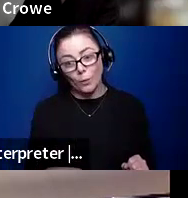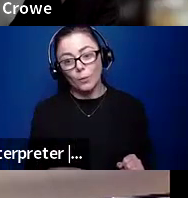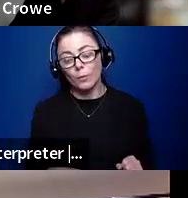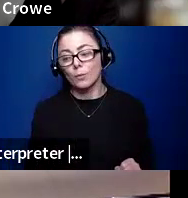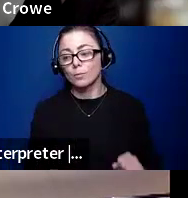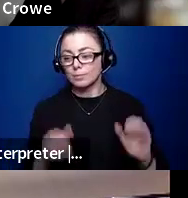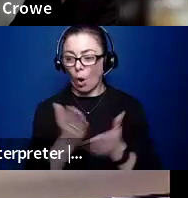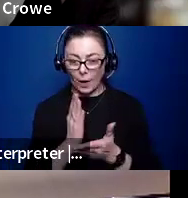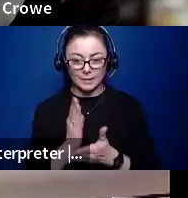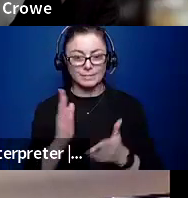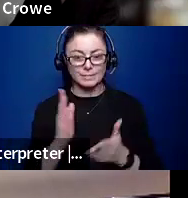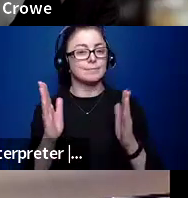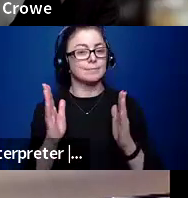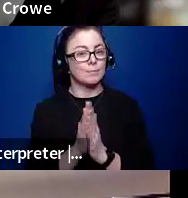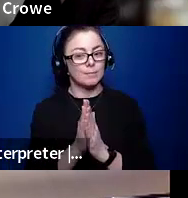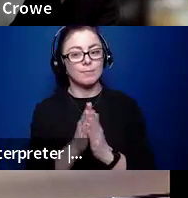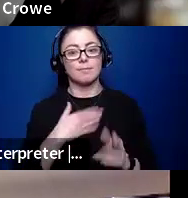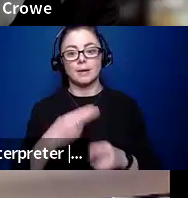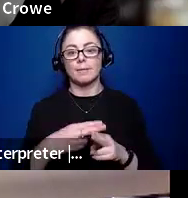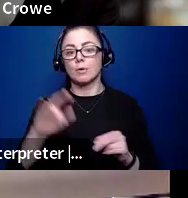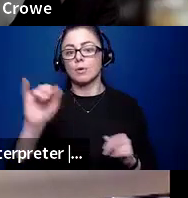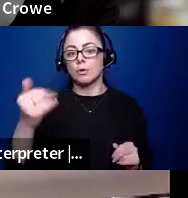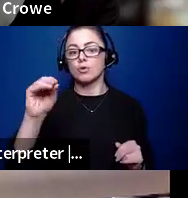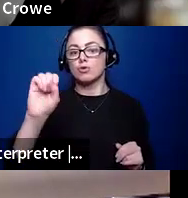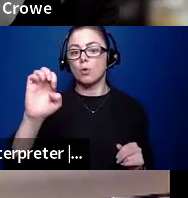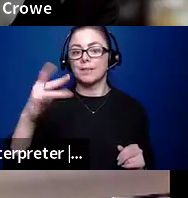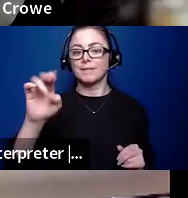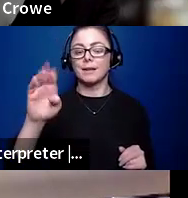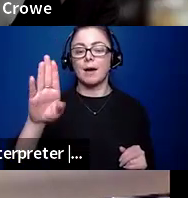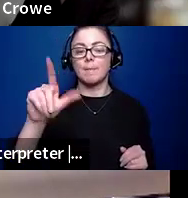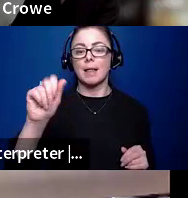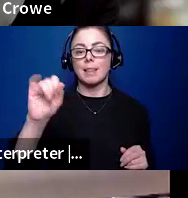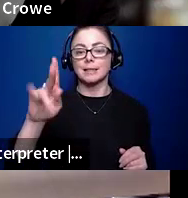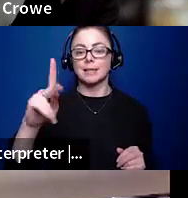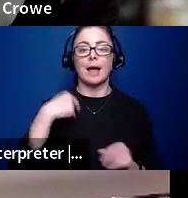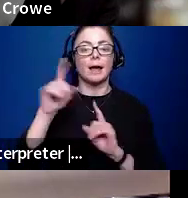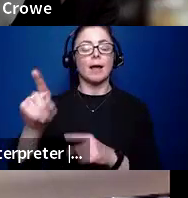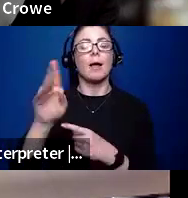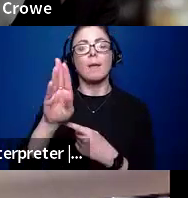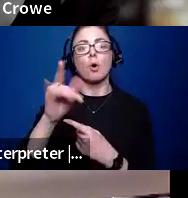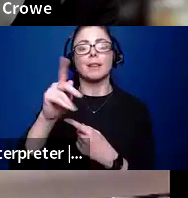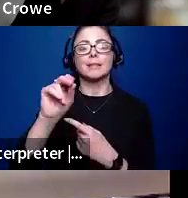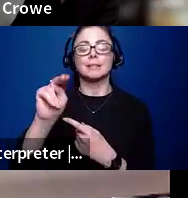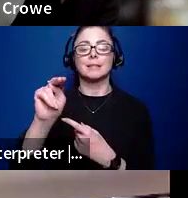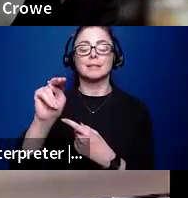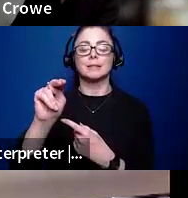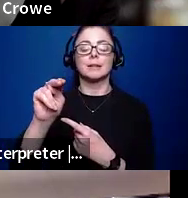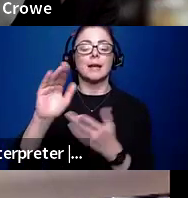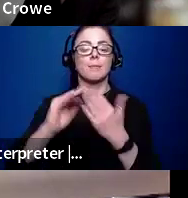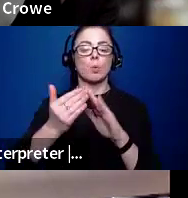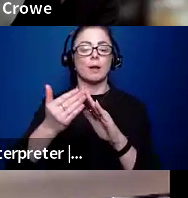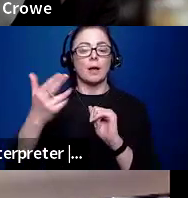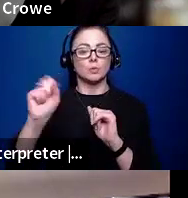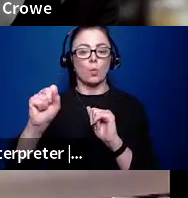All right, well, my name is Josephine Blazik, and I attend Burlington Community High School, which is serviced by the Great Prairie